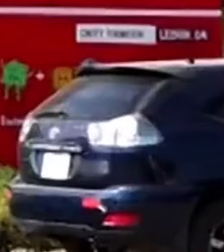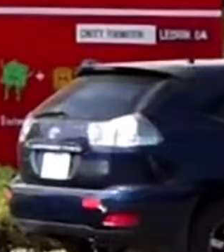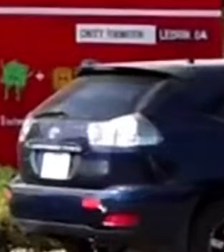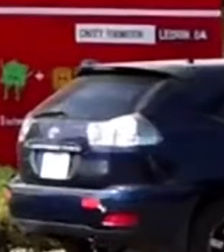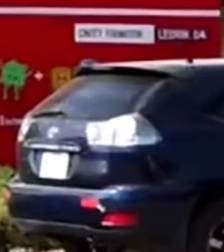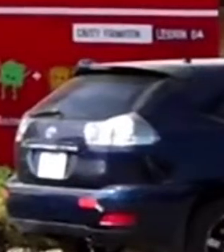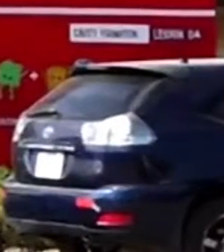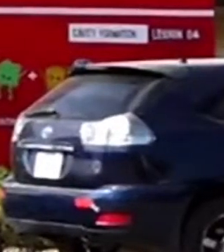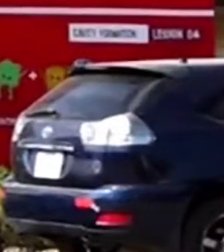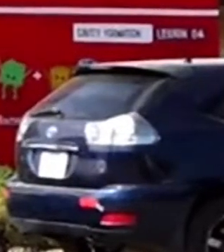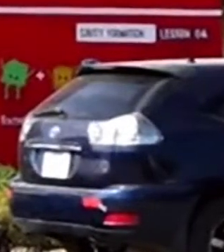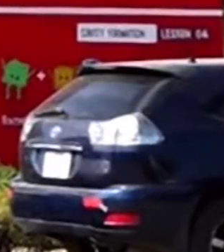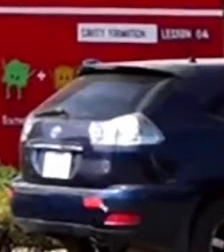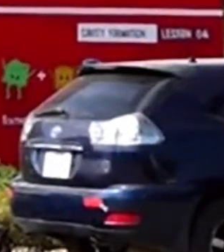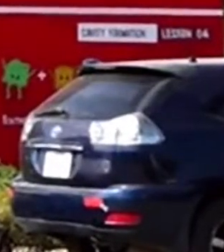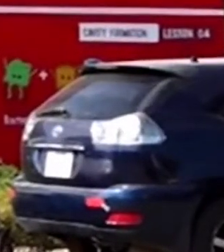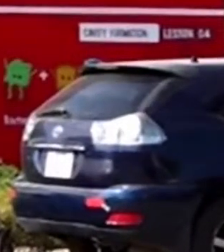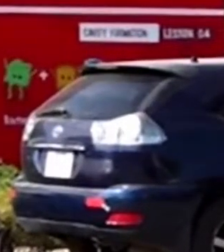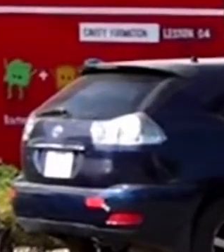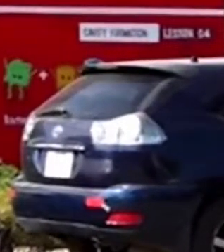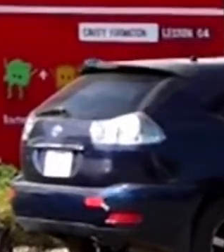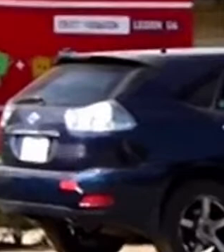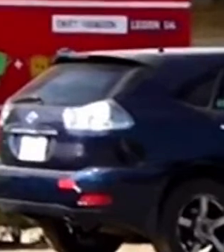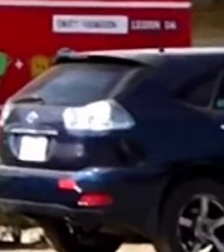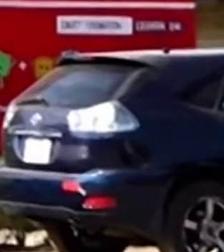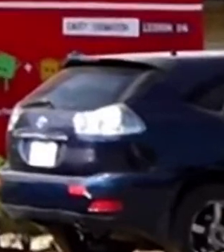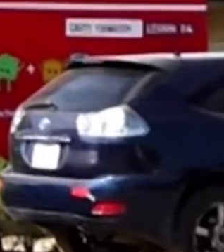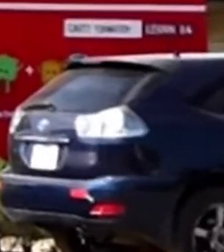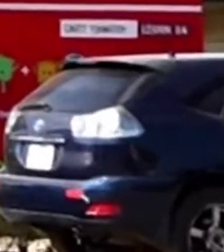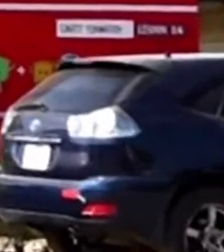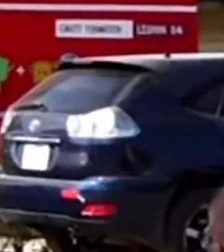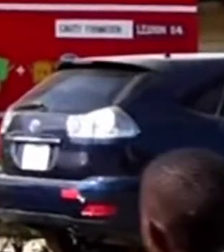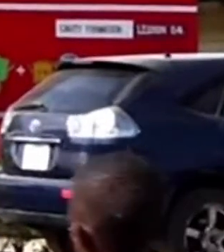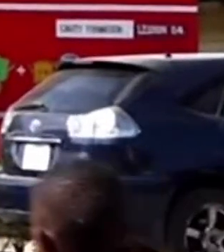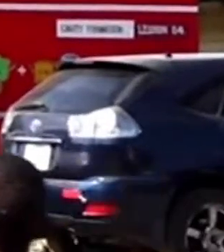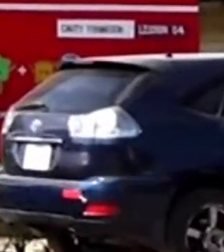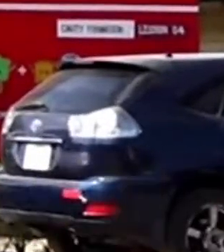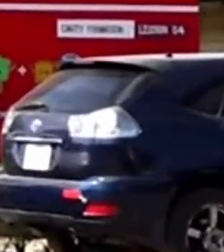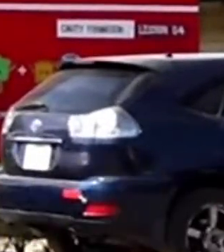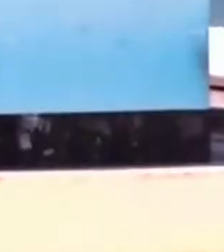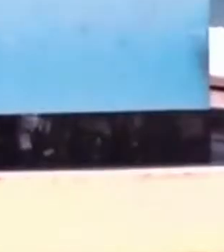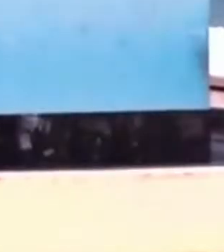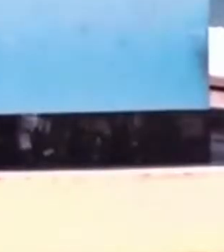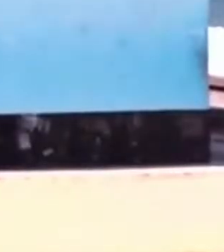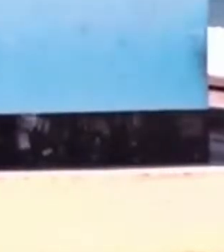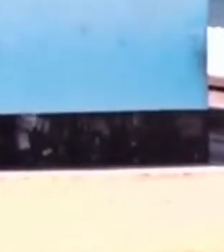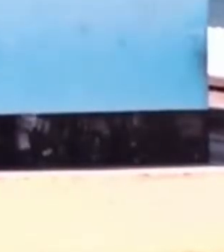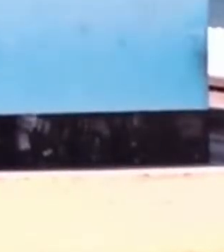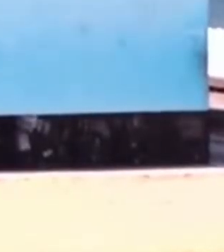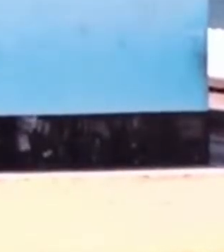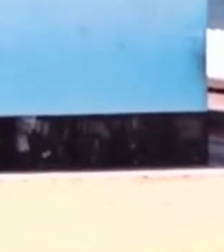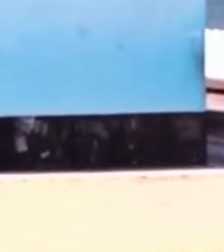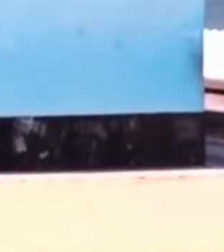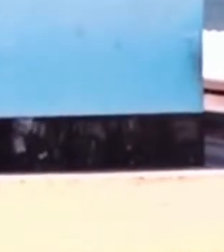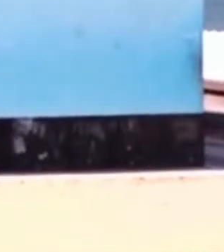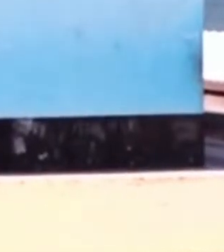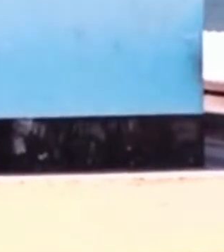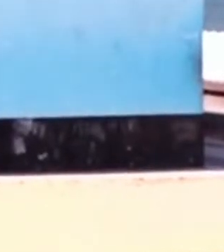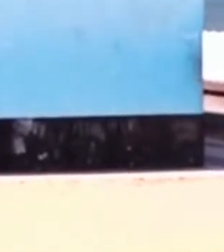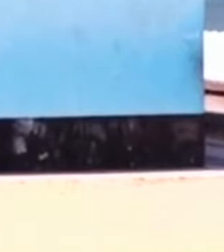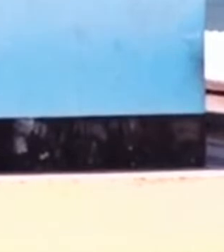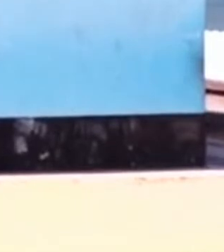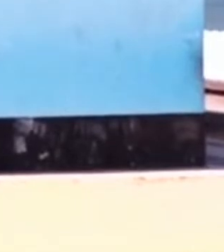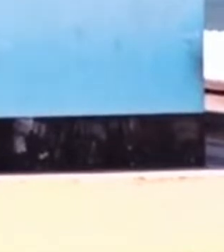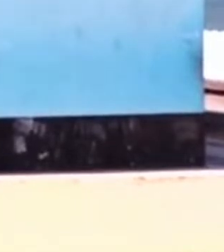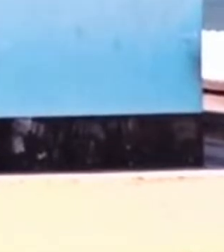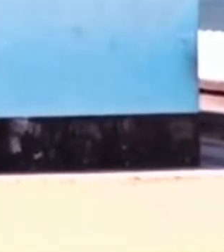classroom really cushioned, because 1 to 4, they all come in the morning and mid. So meaning that the distance for them to